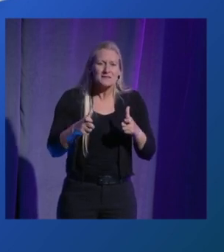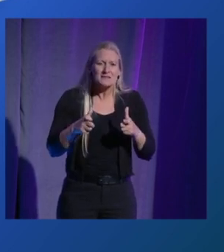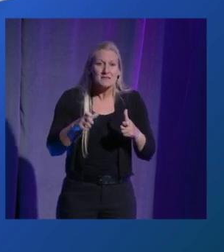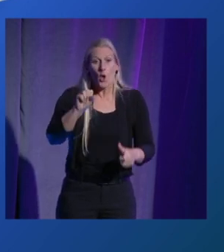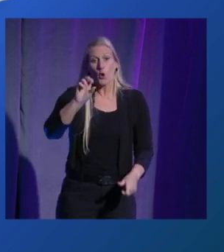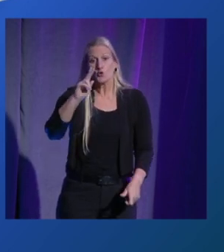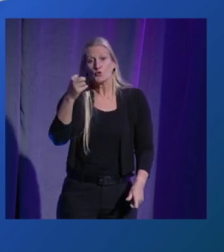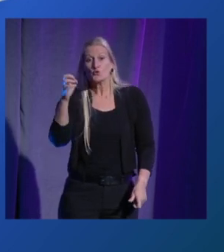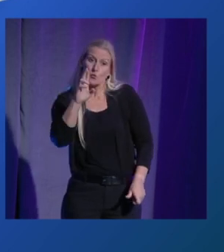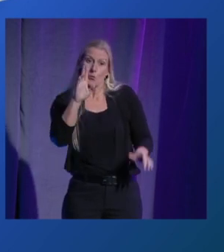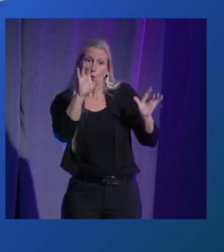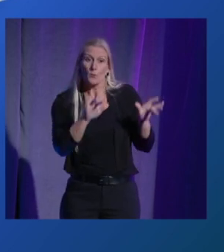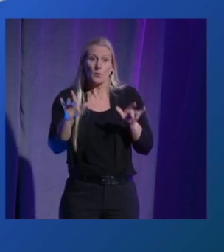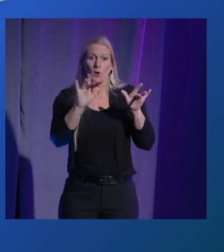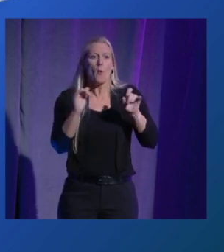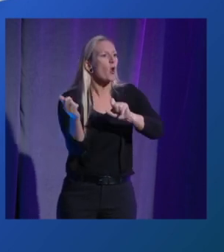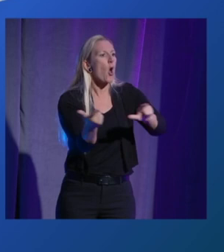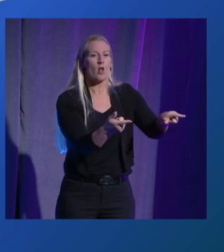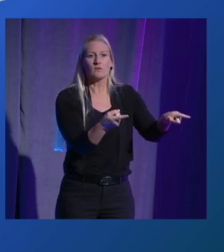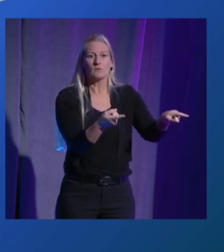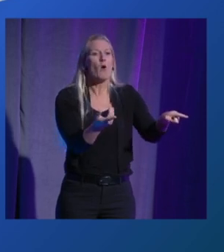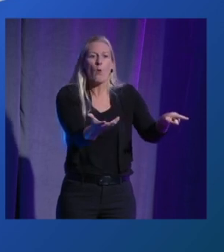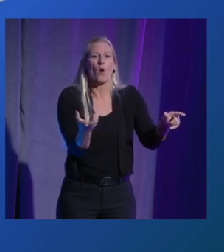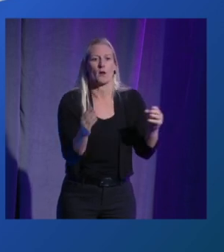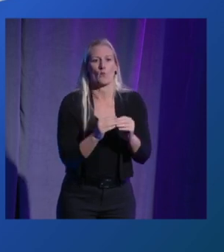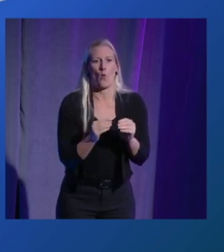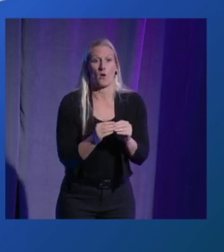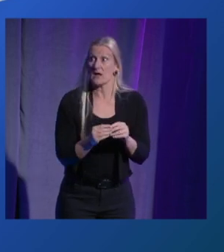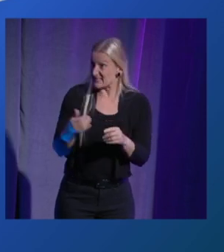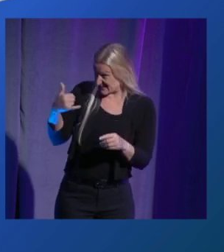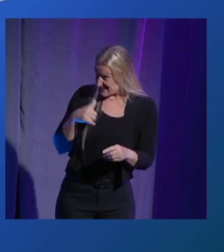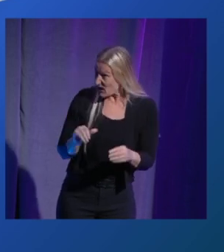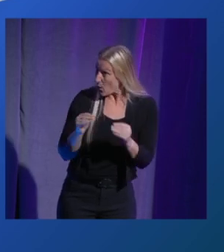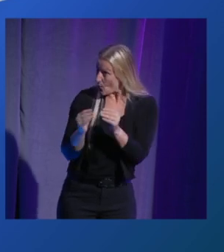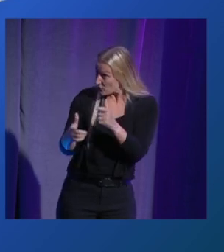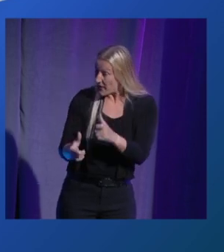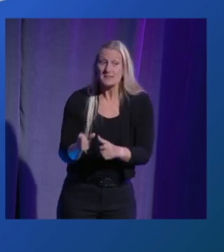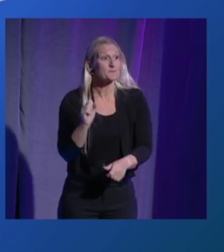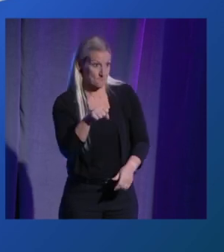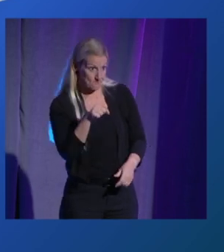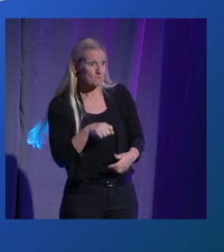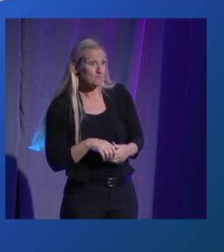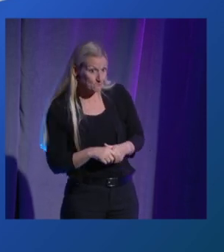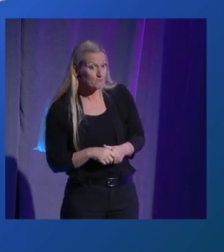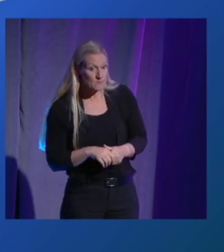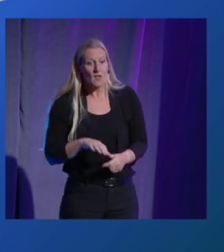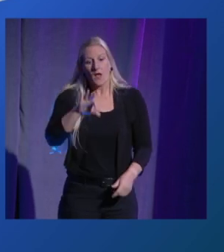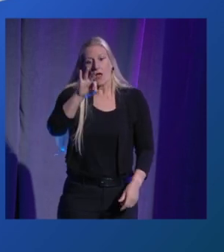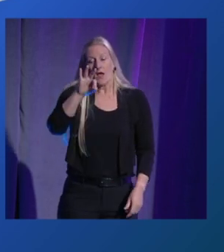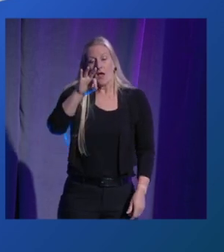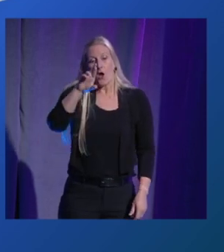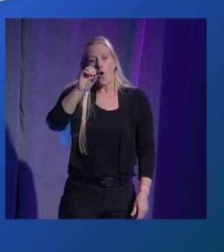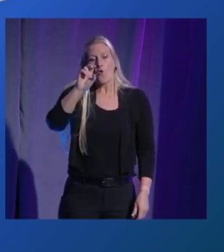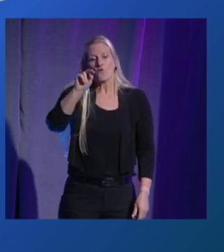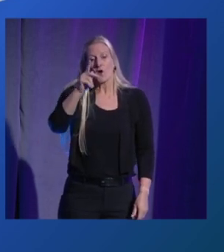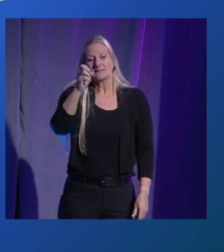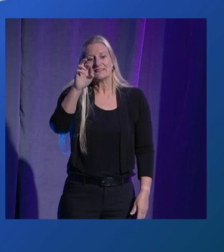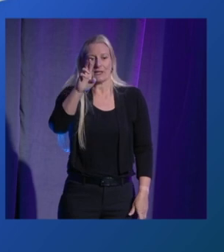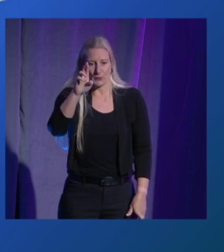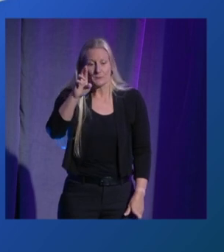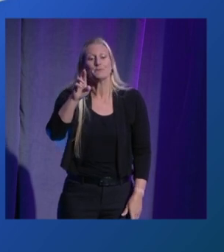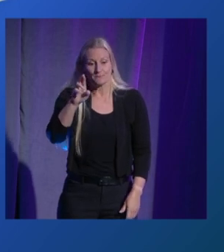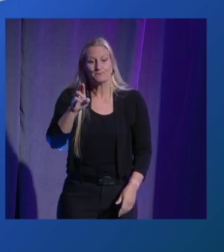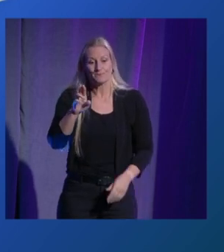more so is it still the world's fastest supercomputer it is so Summit is still number one Frontier Frontier I'm sorry yeah so that's the ex scale